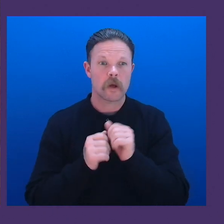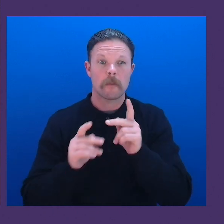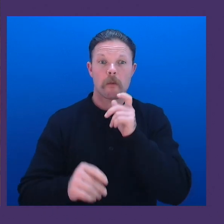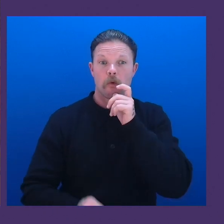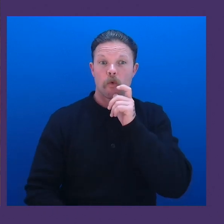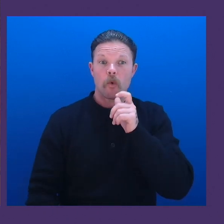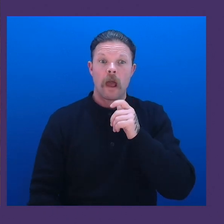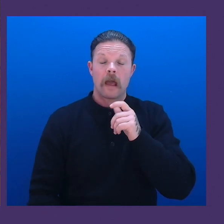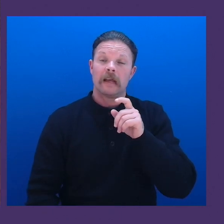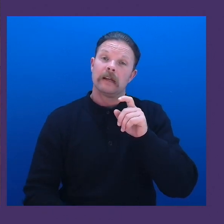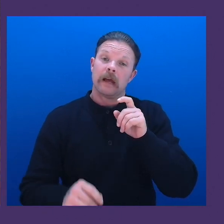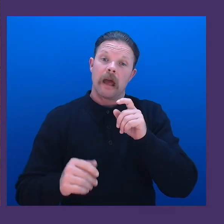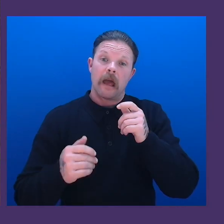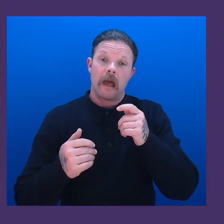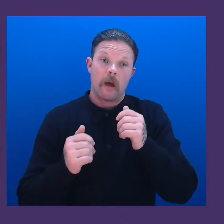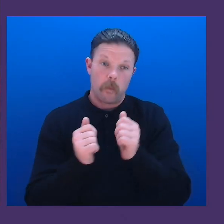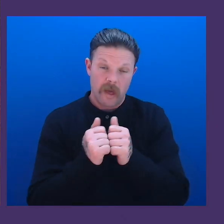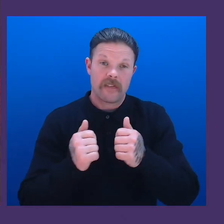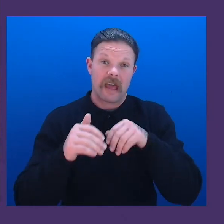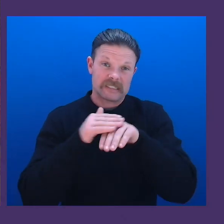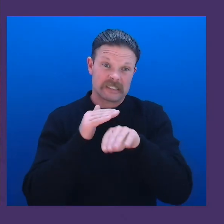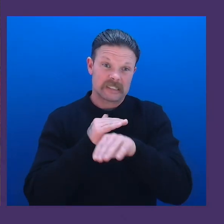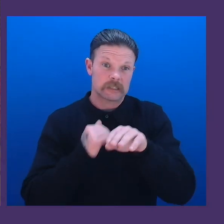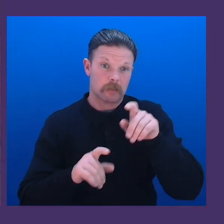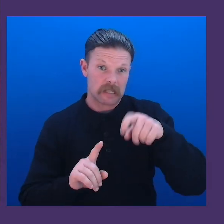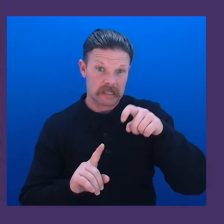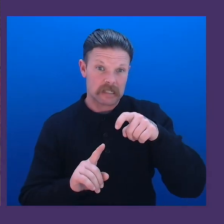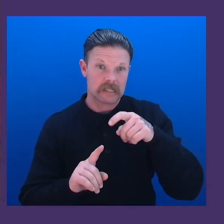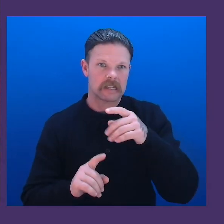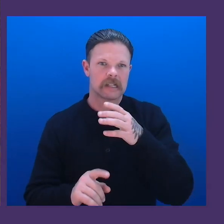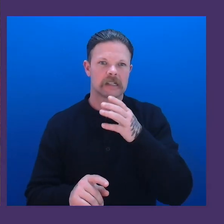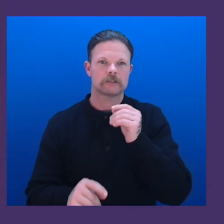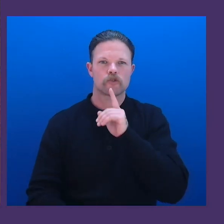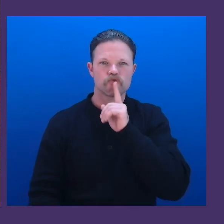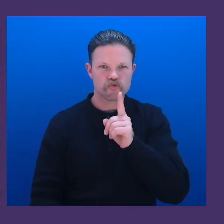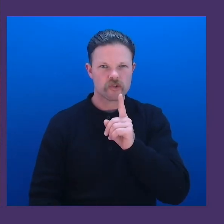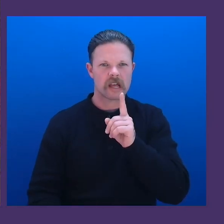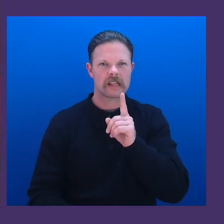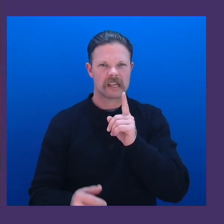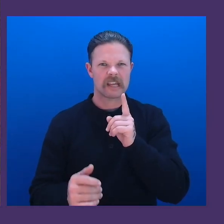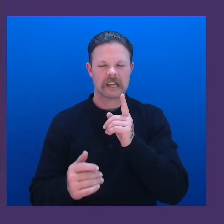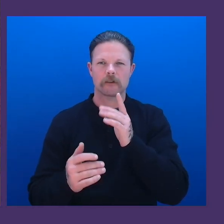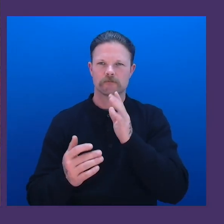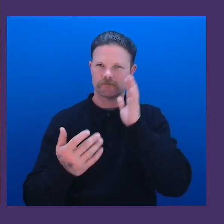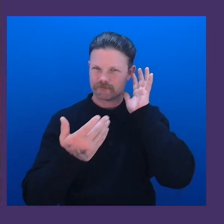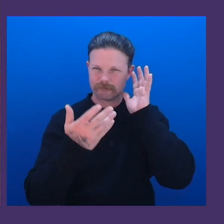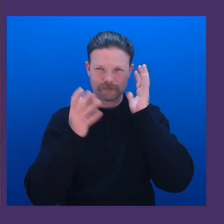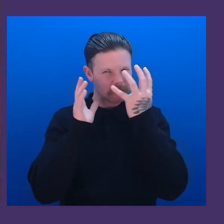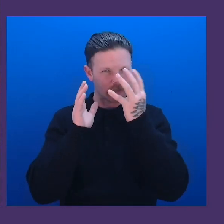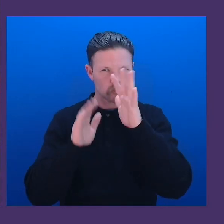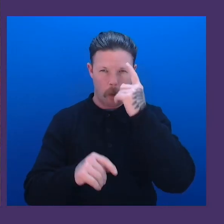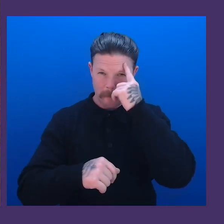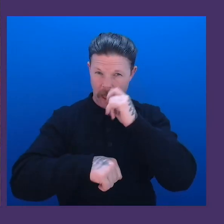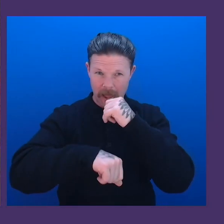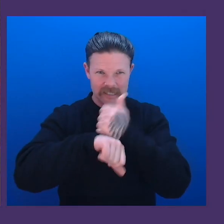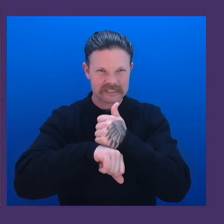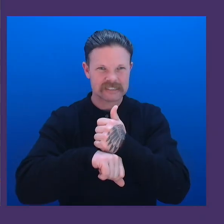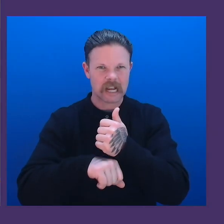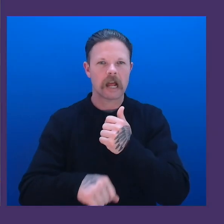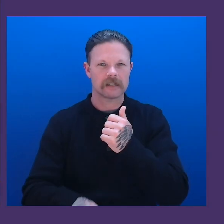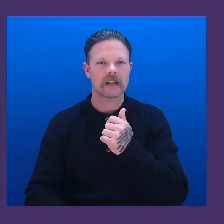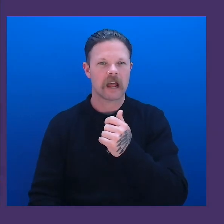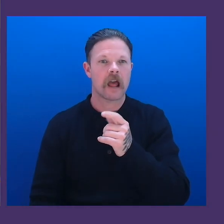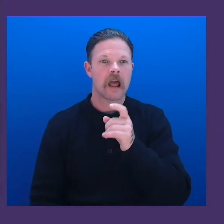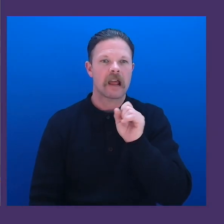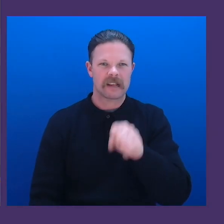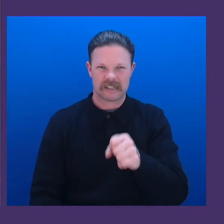that mindset that it's not just fixing a few bugs, but actually it's an ongoing journey to improve the process.